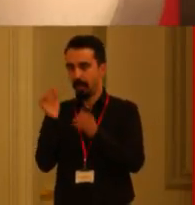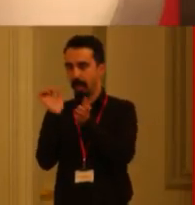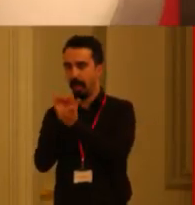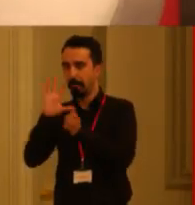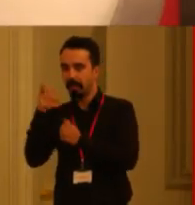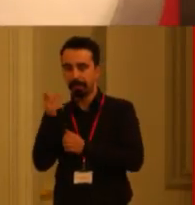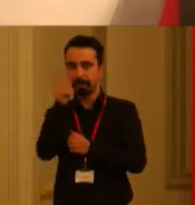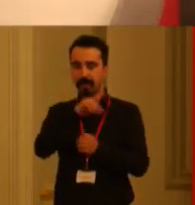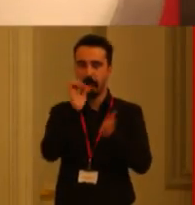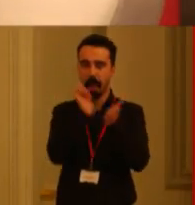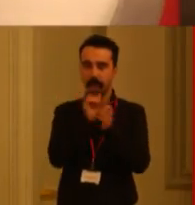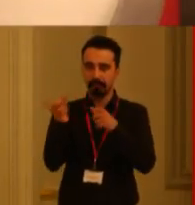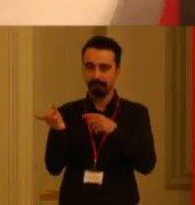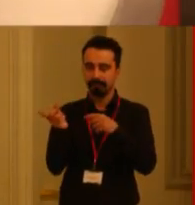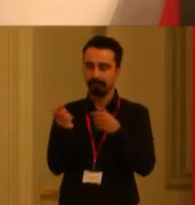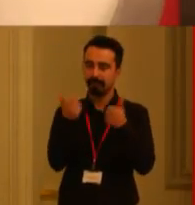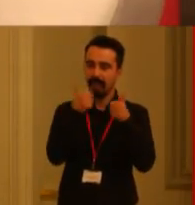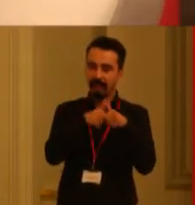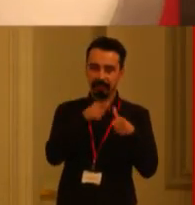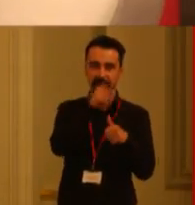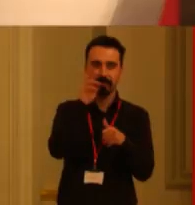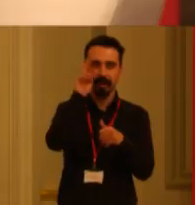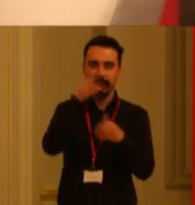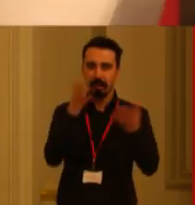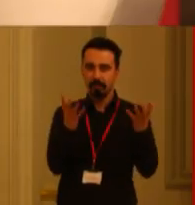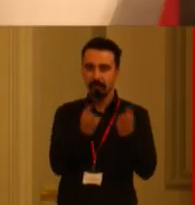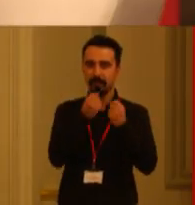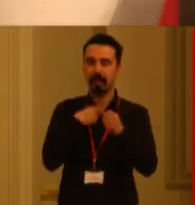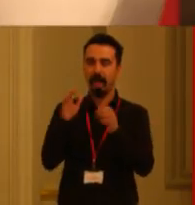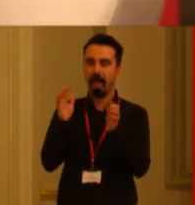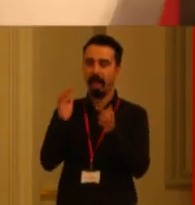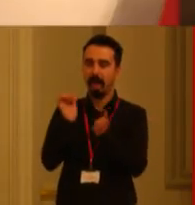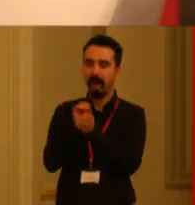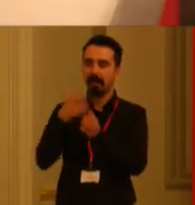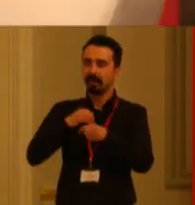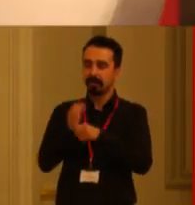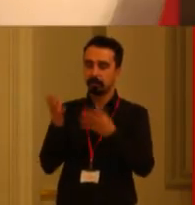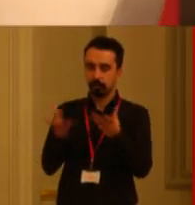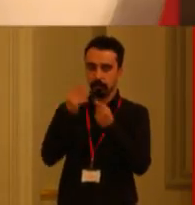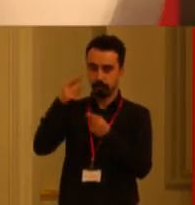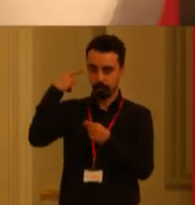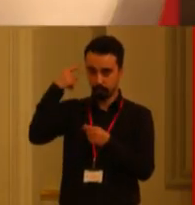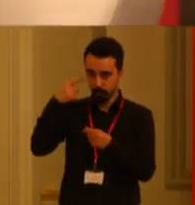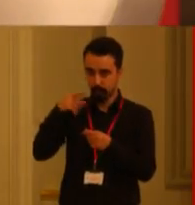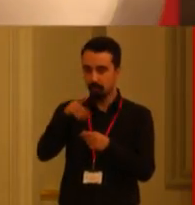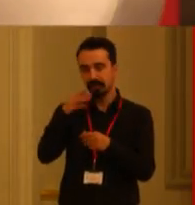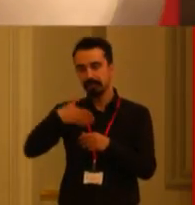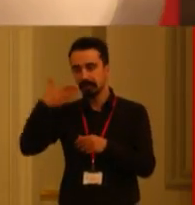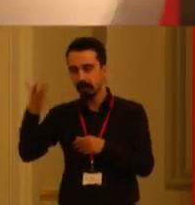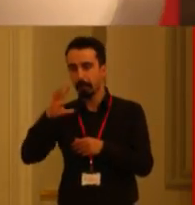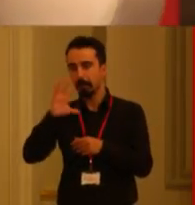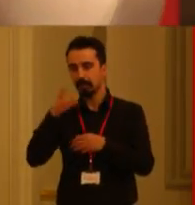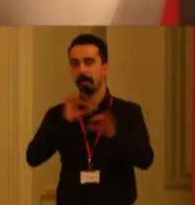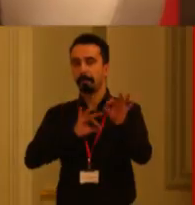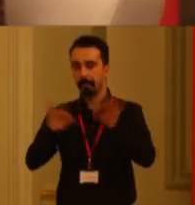a lifesaver. If they switch from one family to another, they marry into a family, but that does not necessarily help